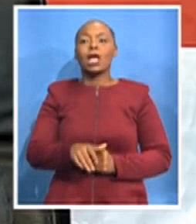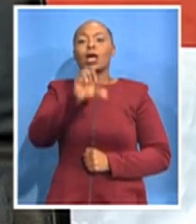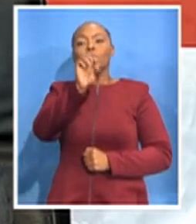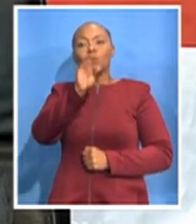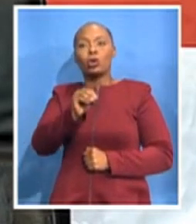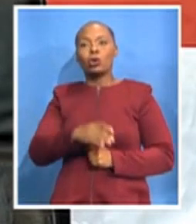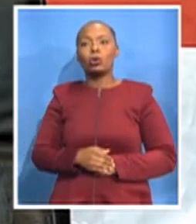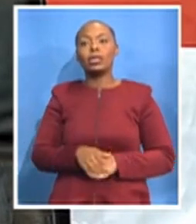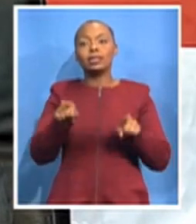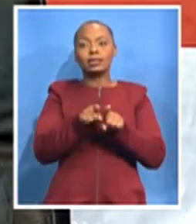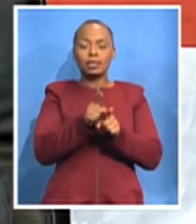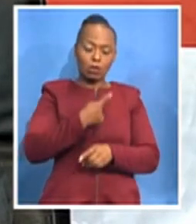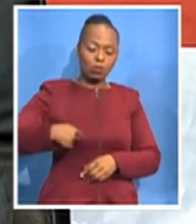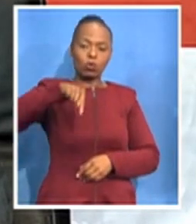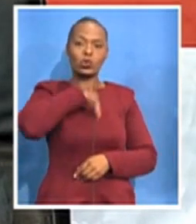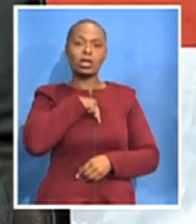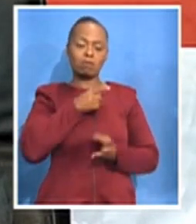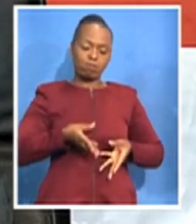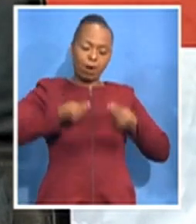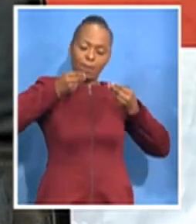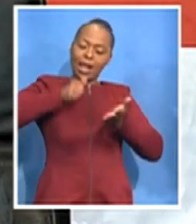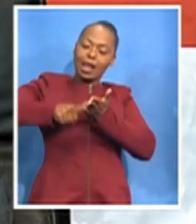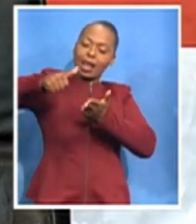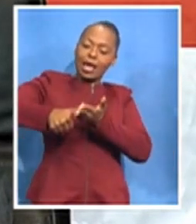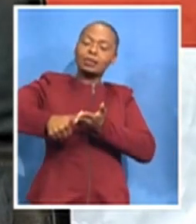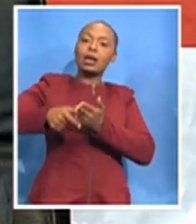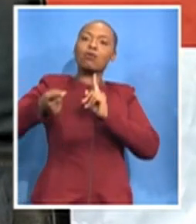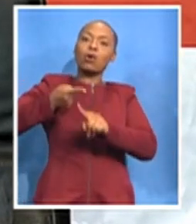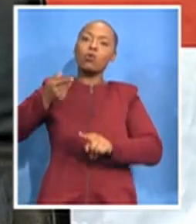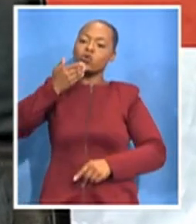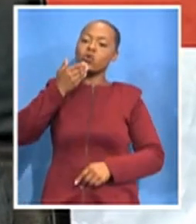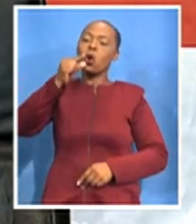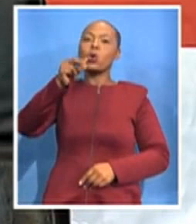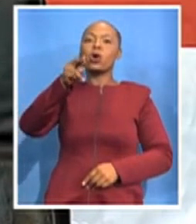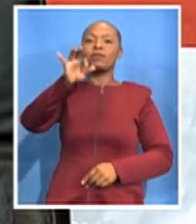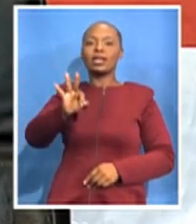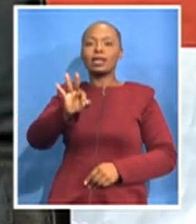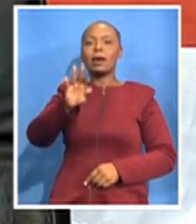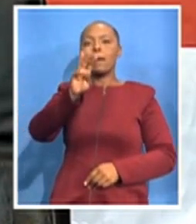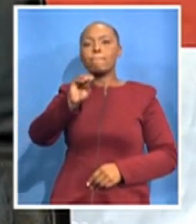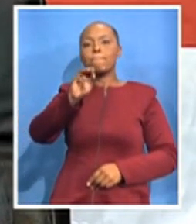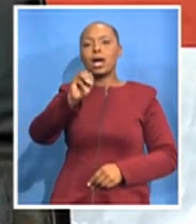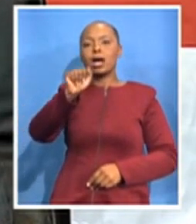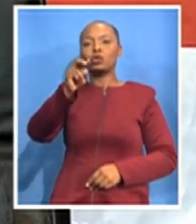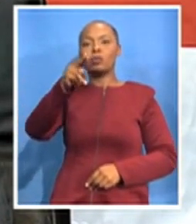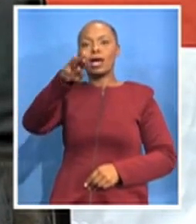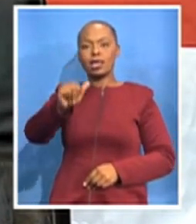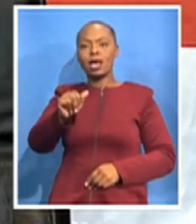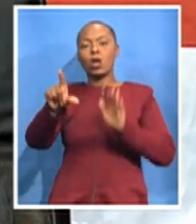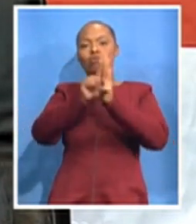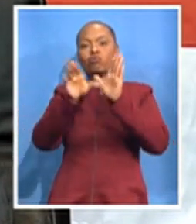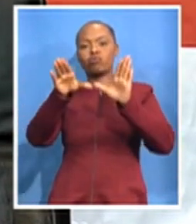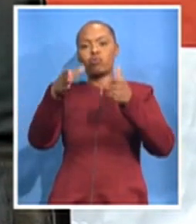a letter from Godfrey Madubanya, the Legal and Compliance Officer from